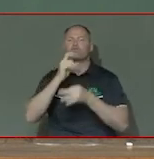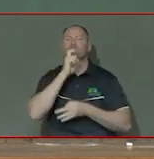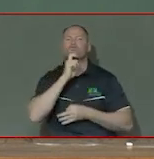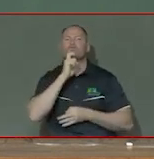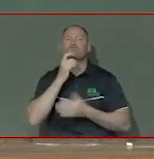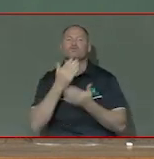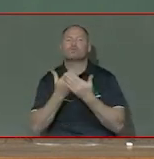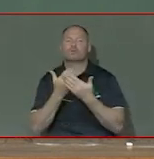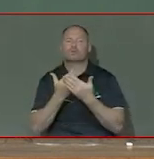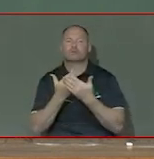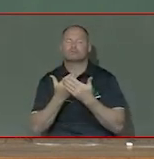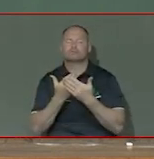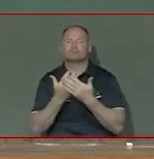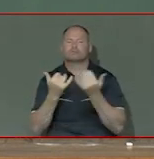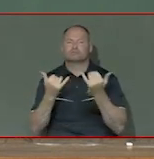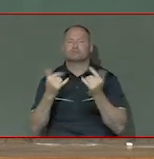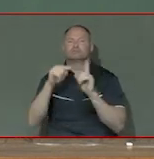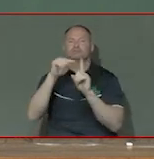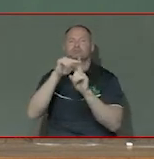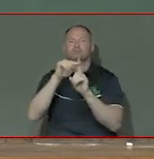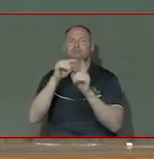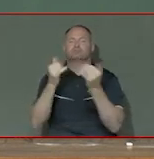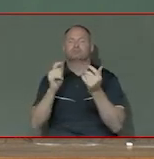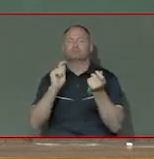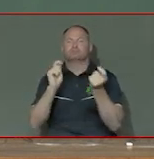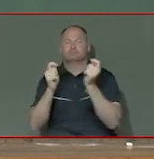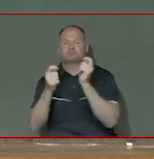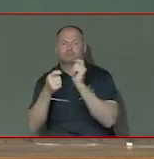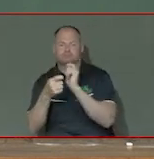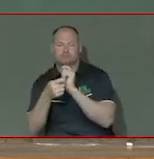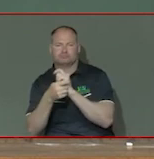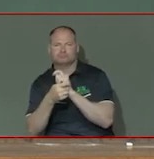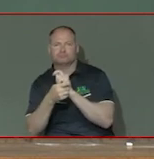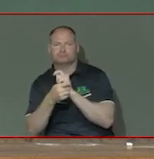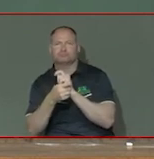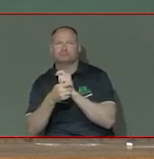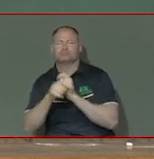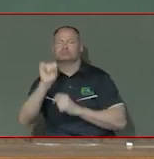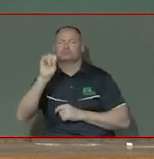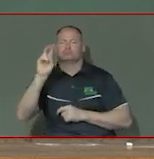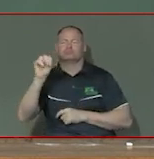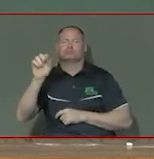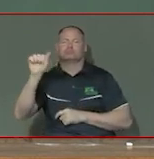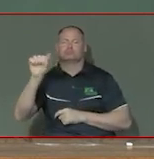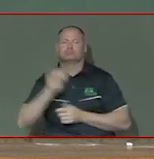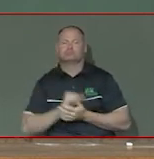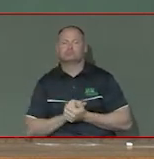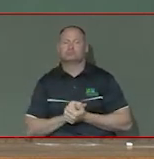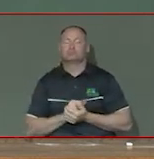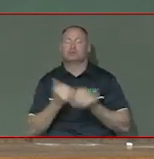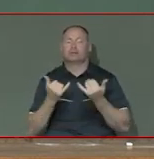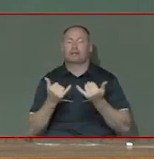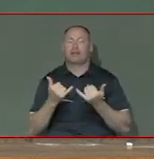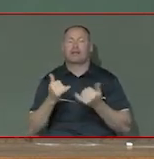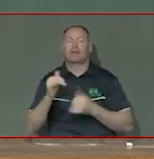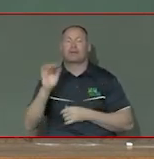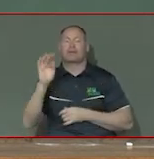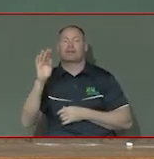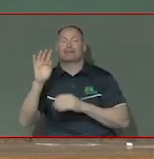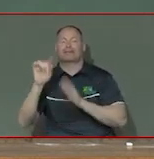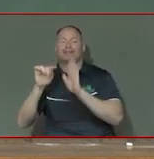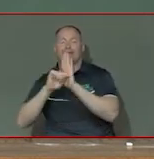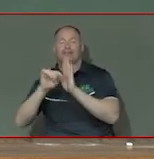is positive. It's going to change to the sine of A. The cos of negative B, fourth quadrant cos is